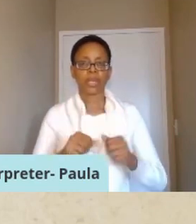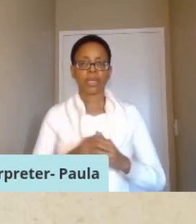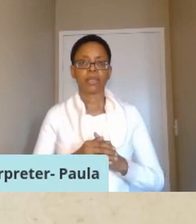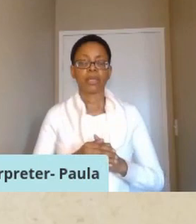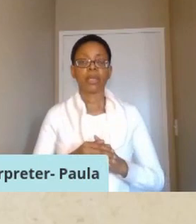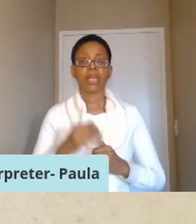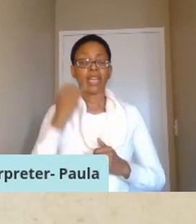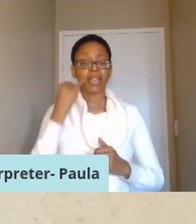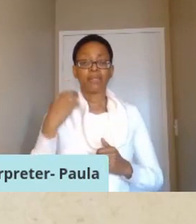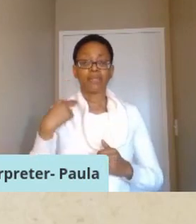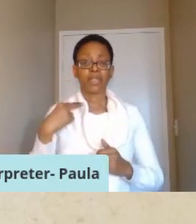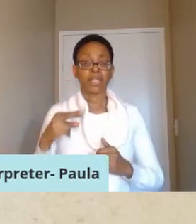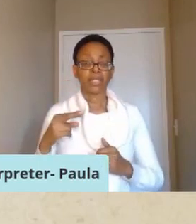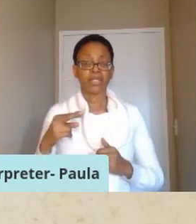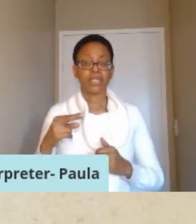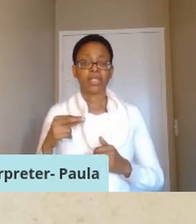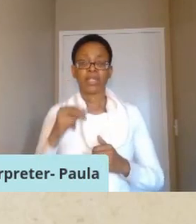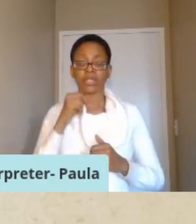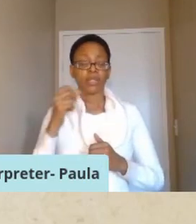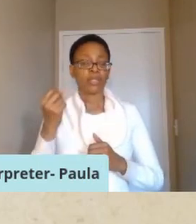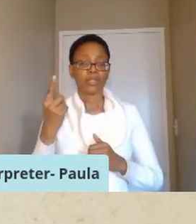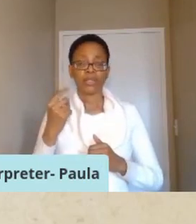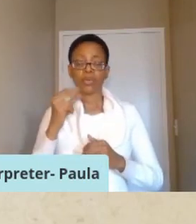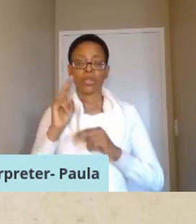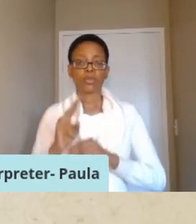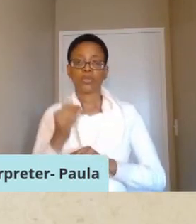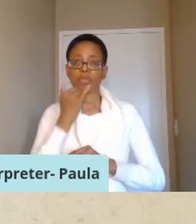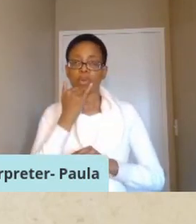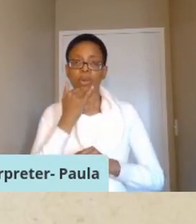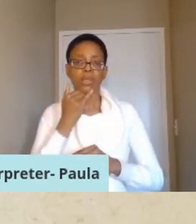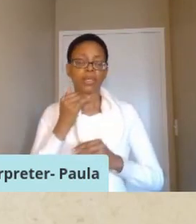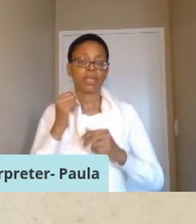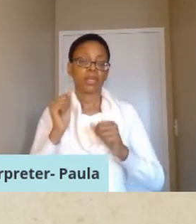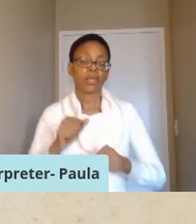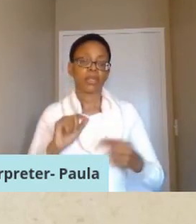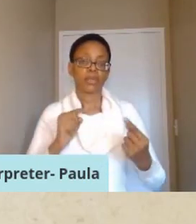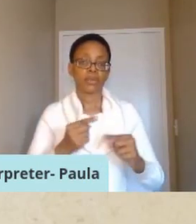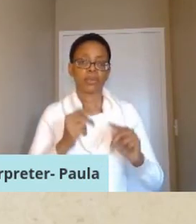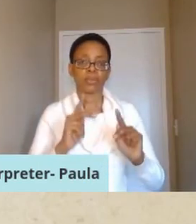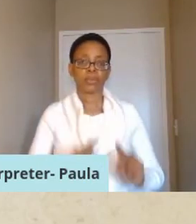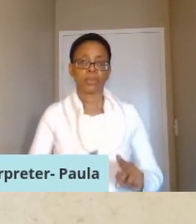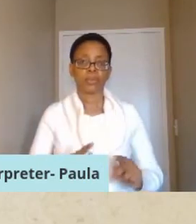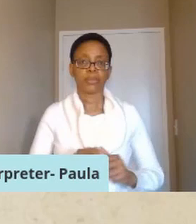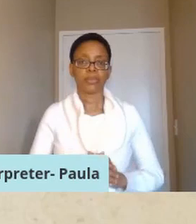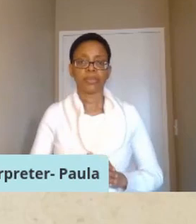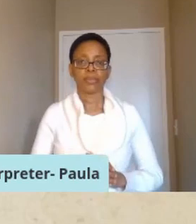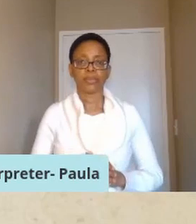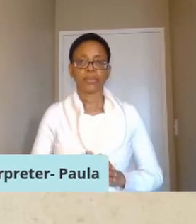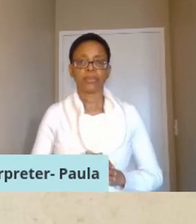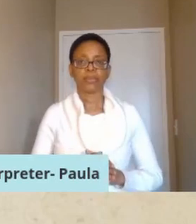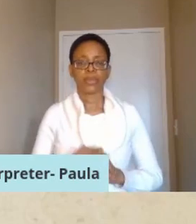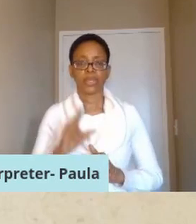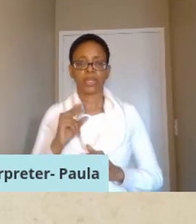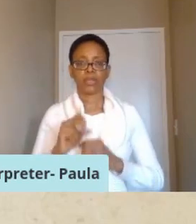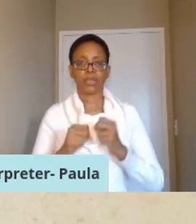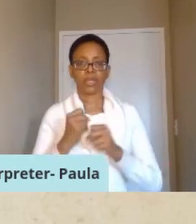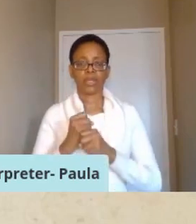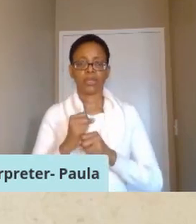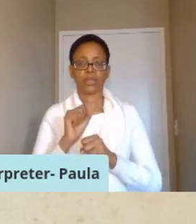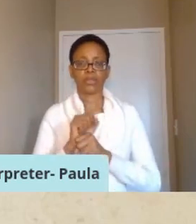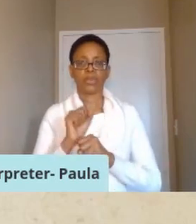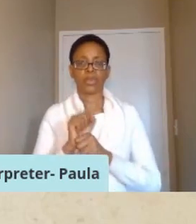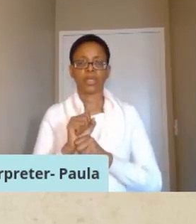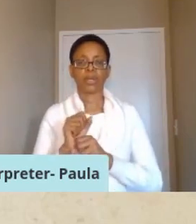misunderstood or misused. Throughout my chaplaincy work over the last 3 decades in Australia and